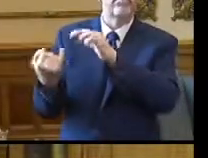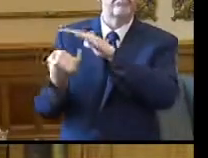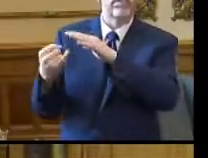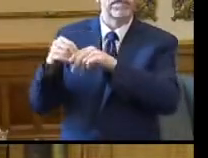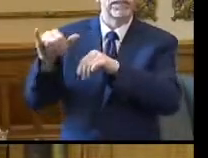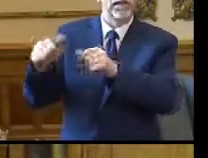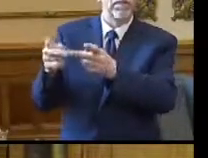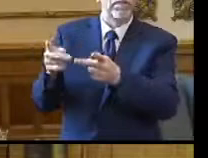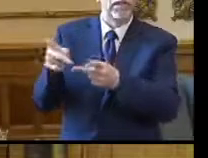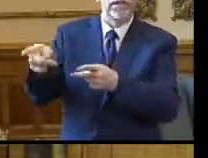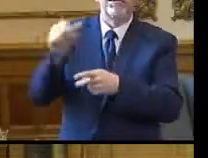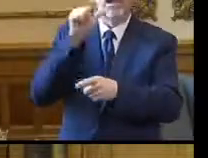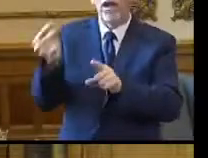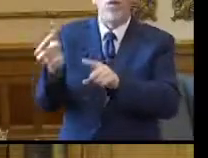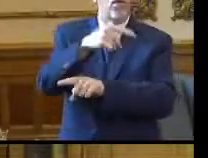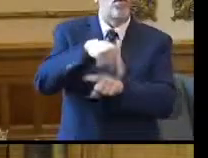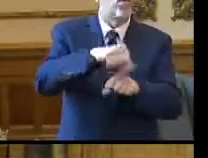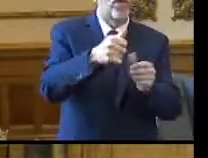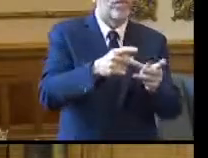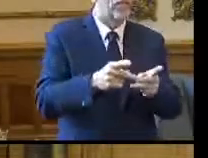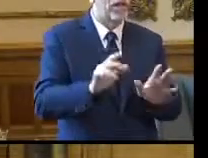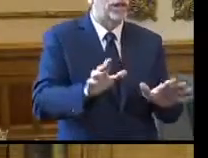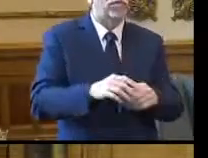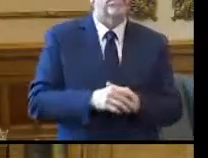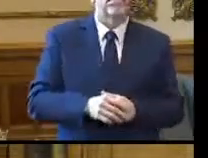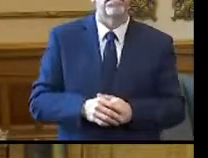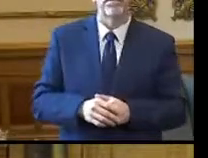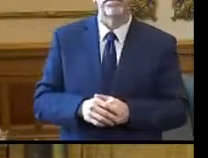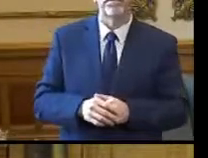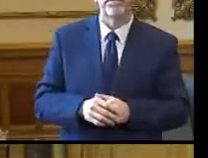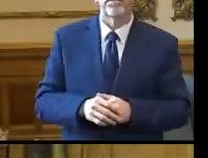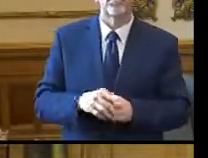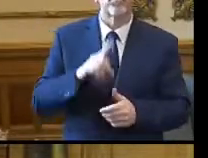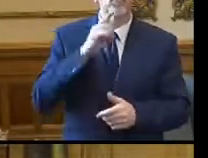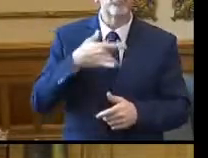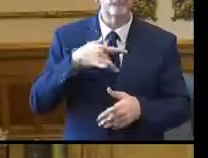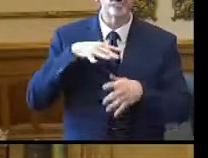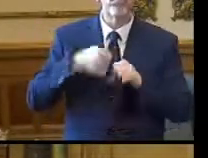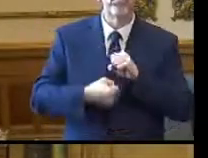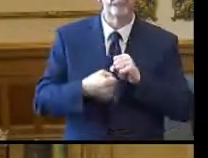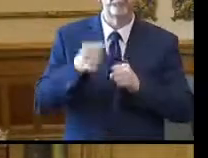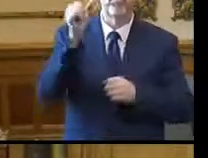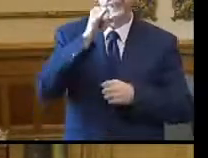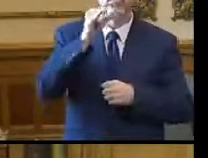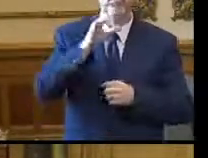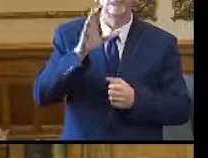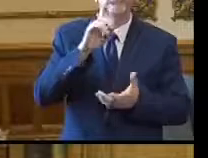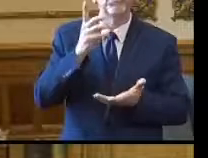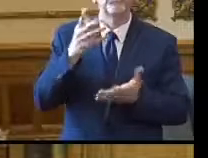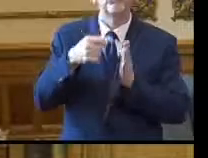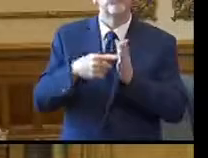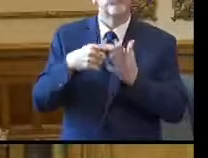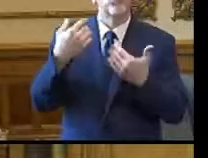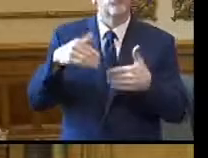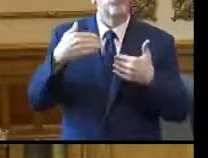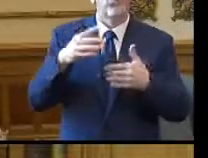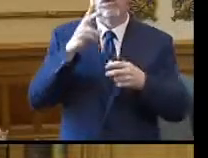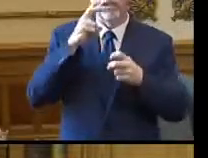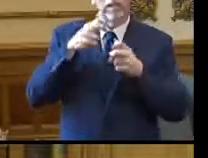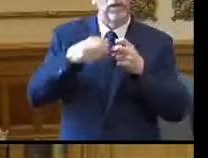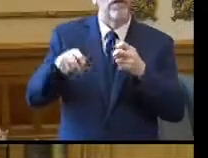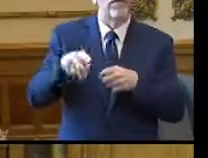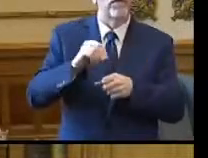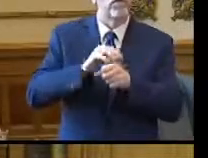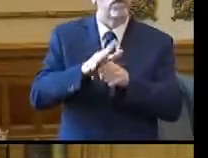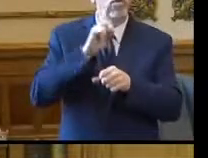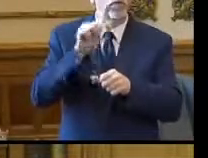the facility and not go to another facility. This is a heartbreaking situation and illustrates what a brutal toll that COVID-19 can